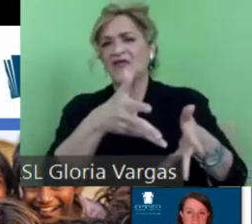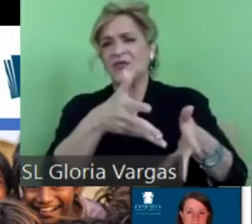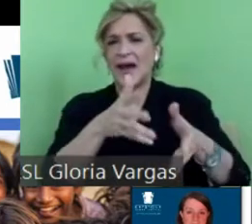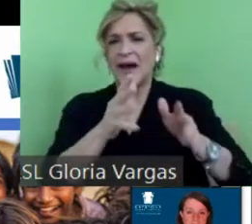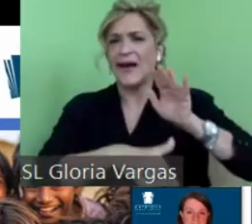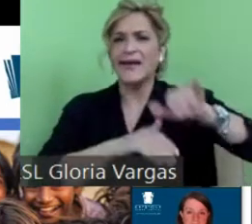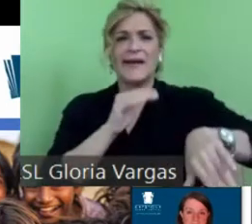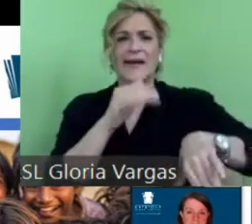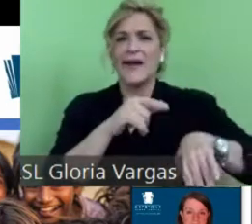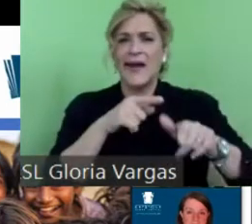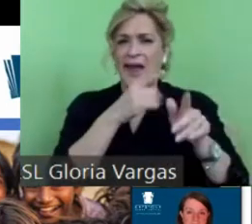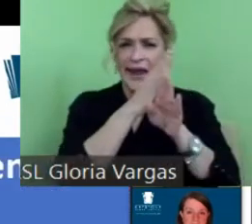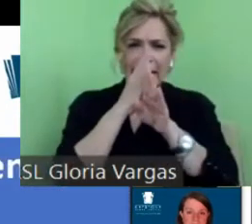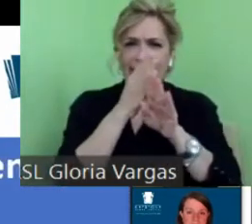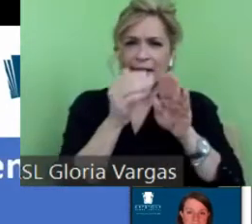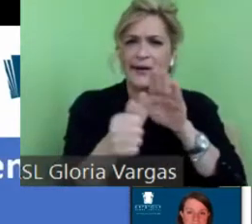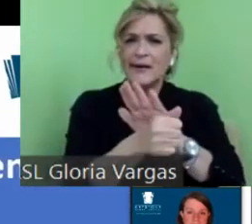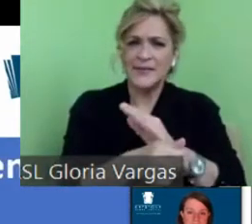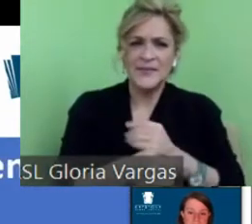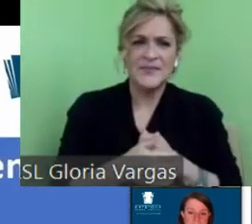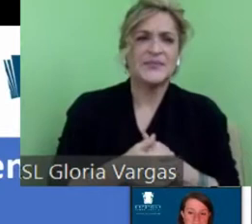even hidden away.